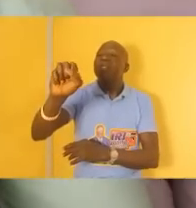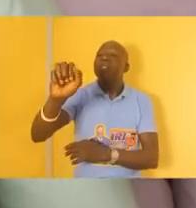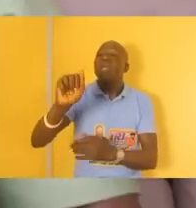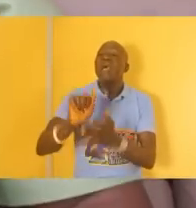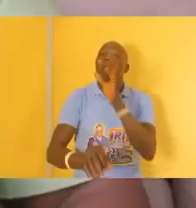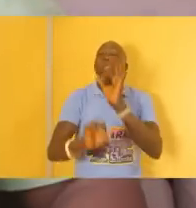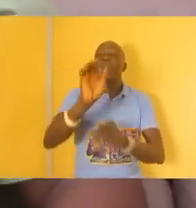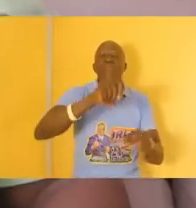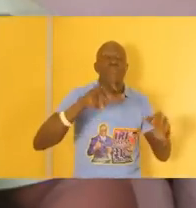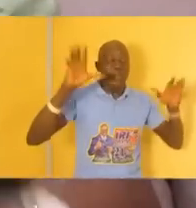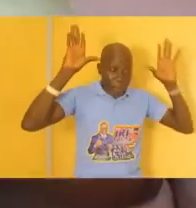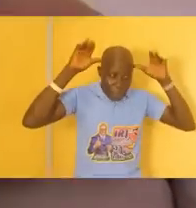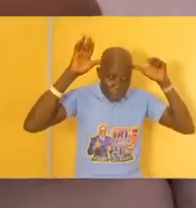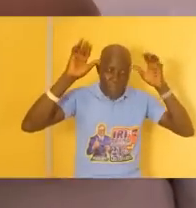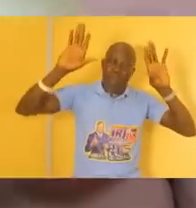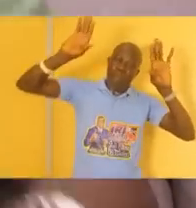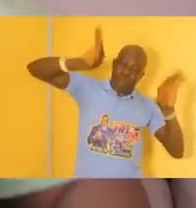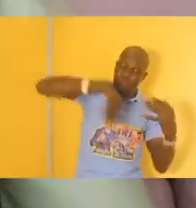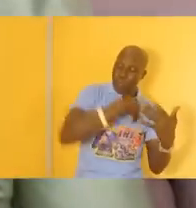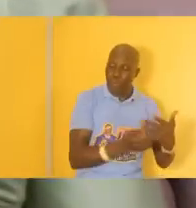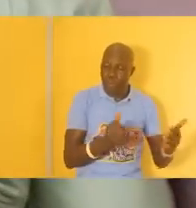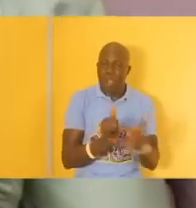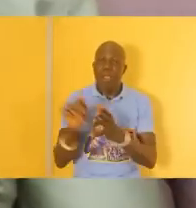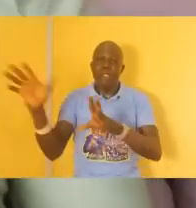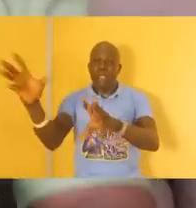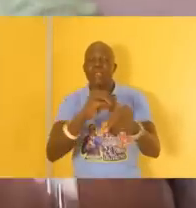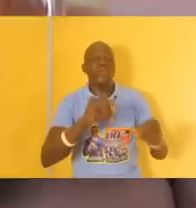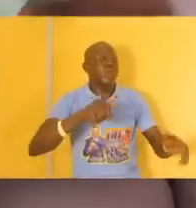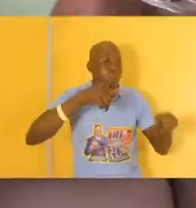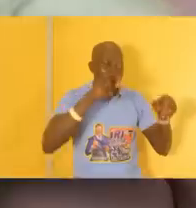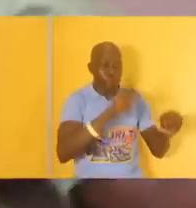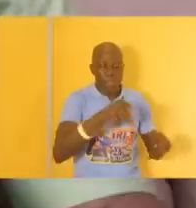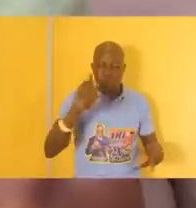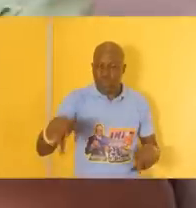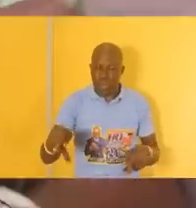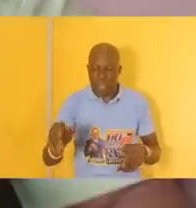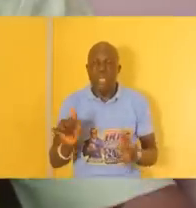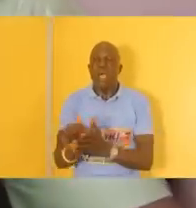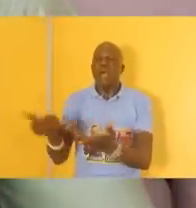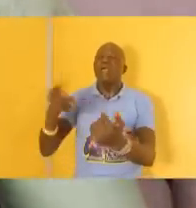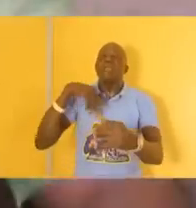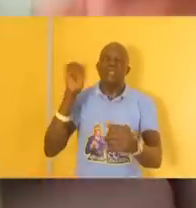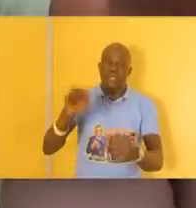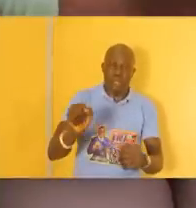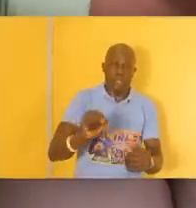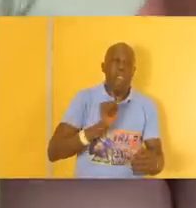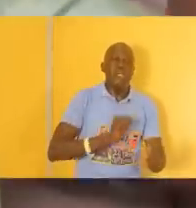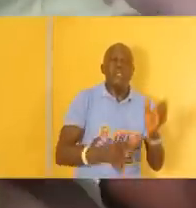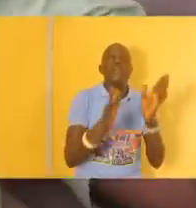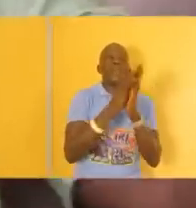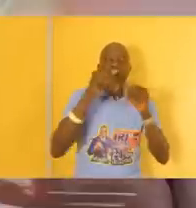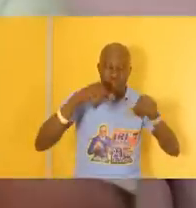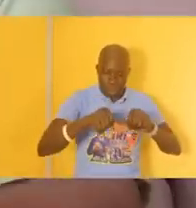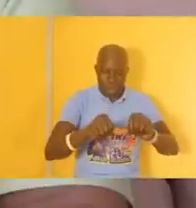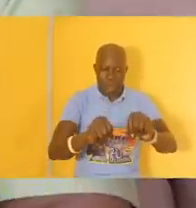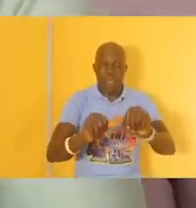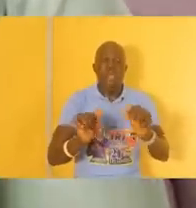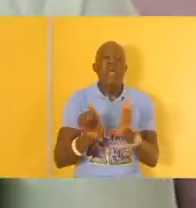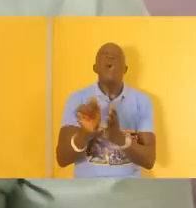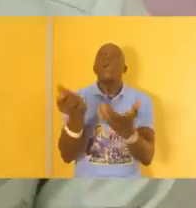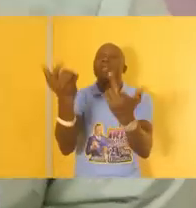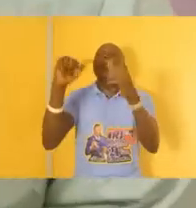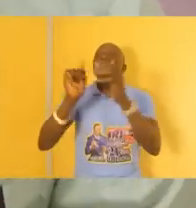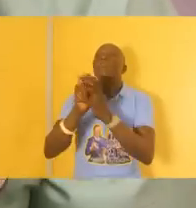That's why they give you respect. The people on you, they want to take over. You need to zeal yourself. In the name of Jesus.